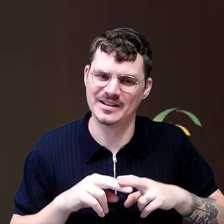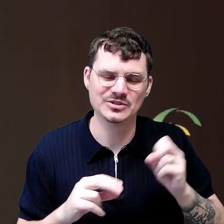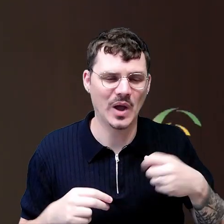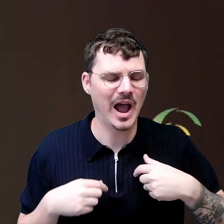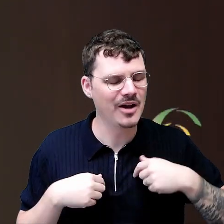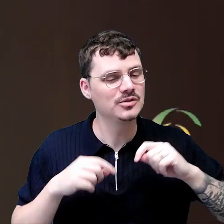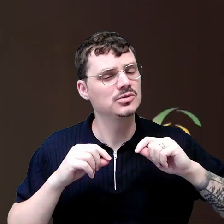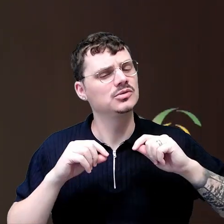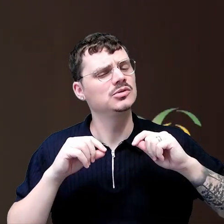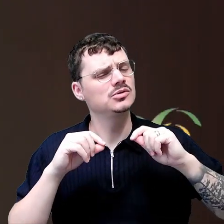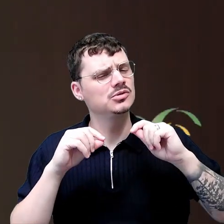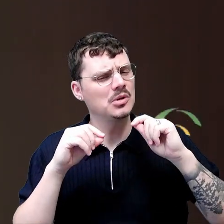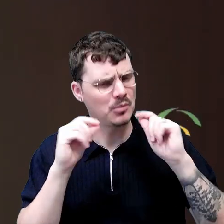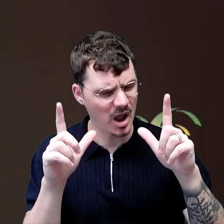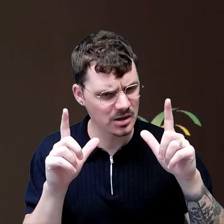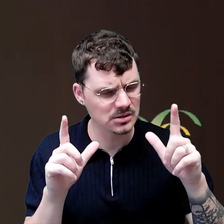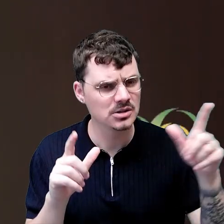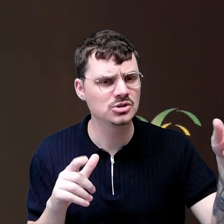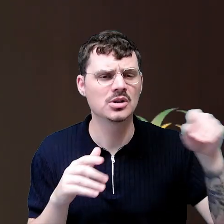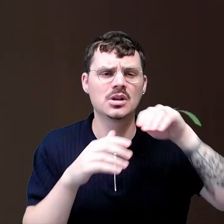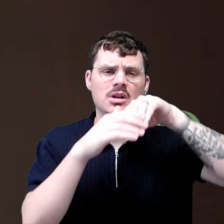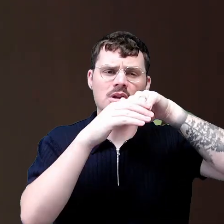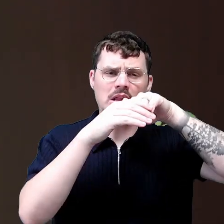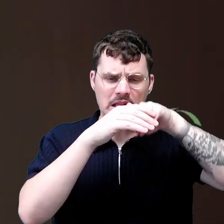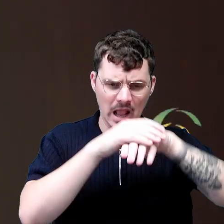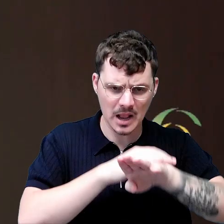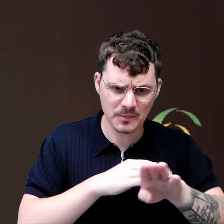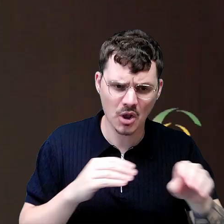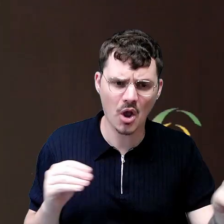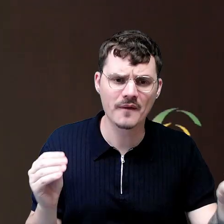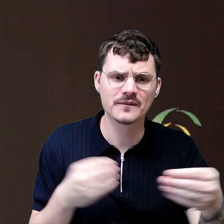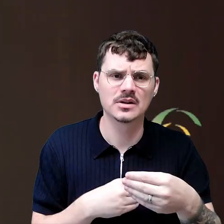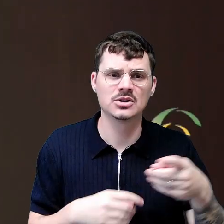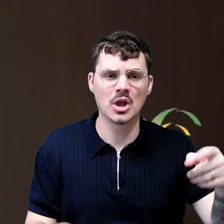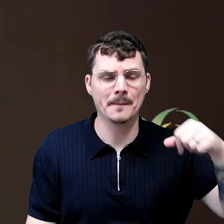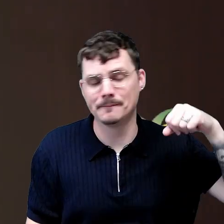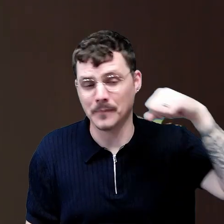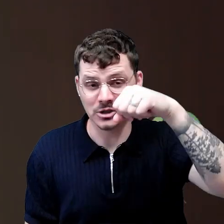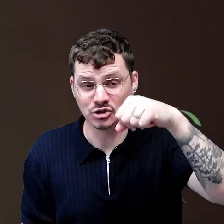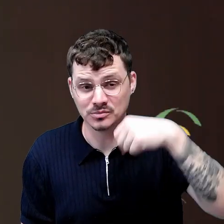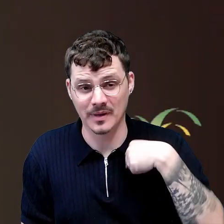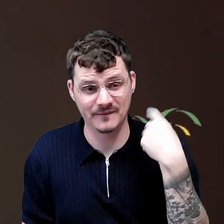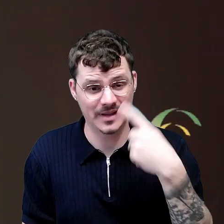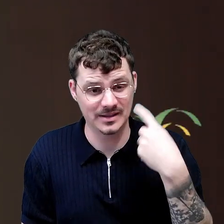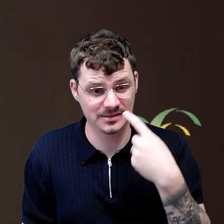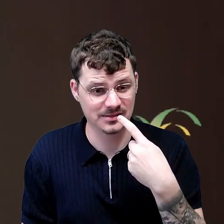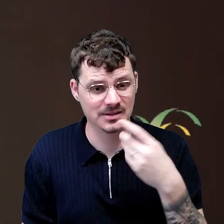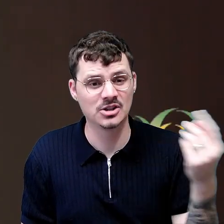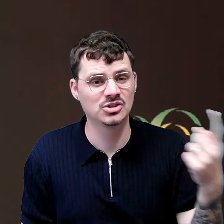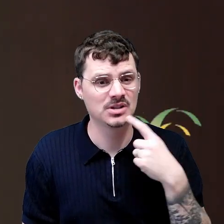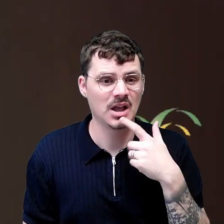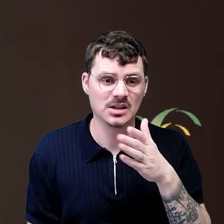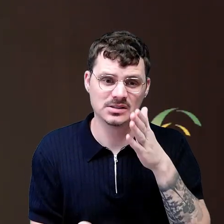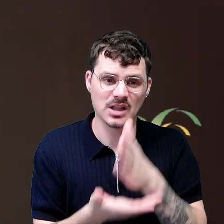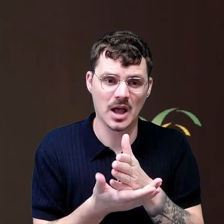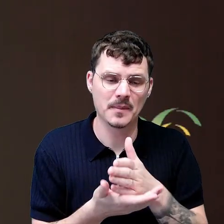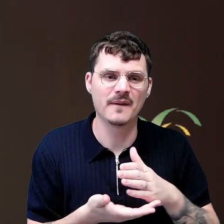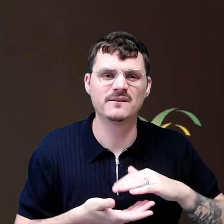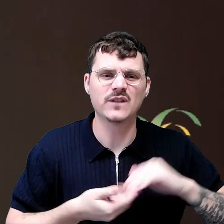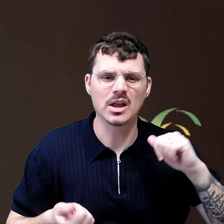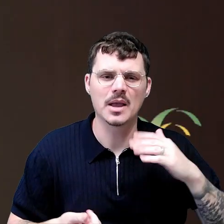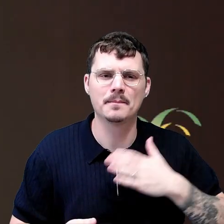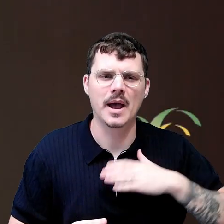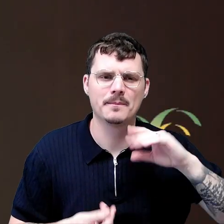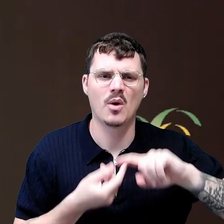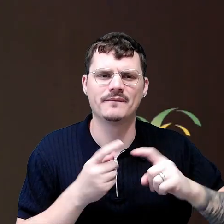I was very surprised when she walked into the office, punched me in the face, and said, "Stop fucking